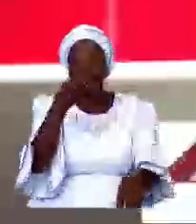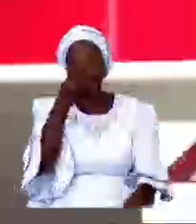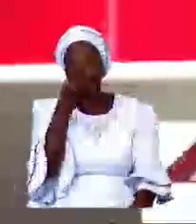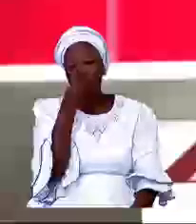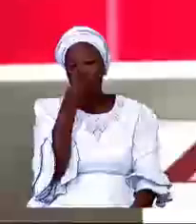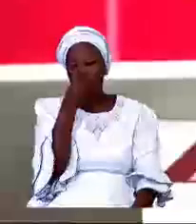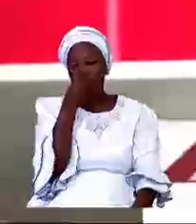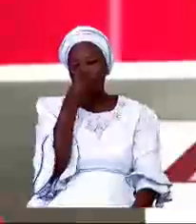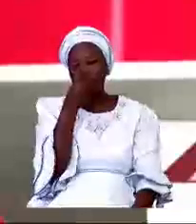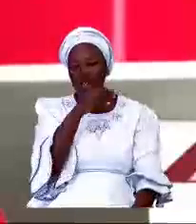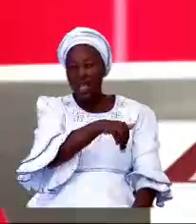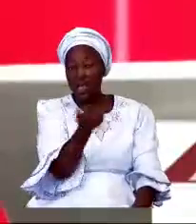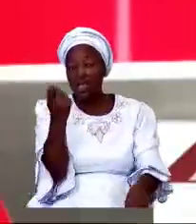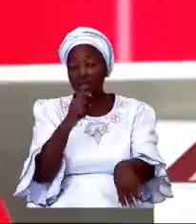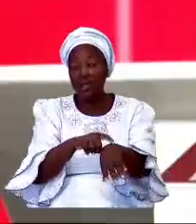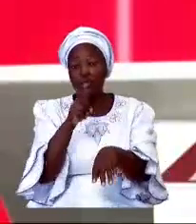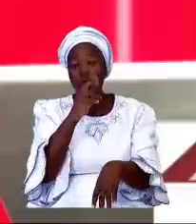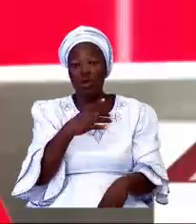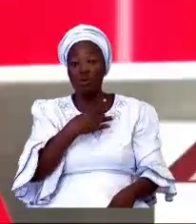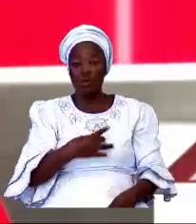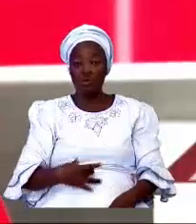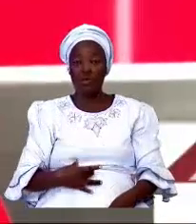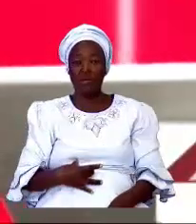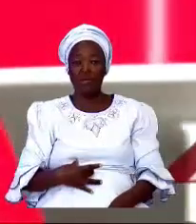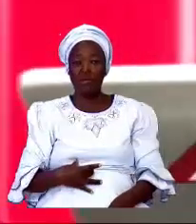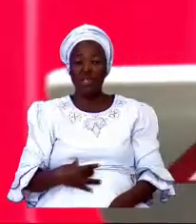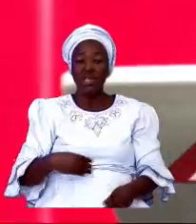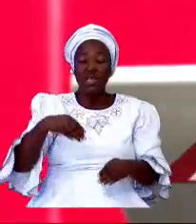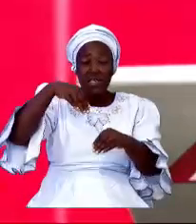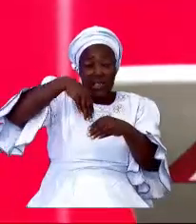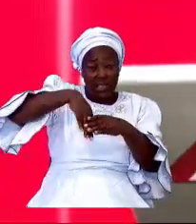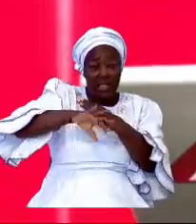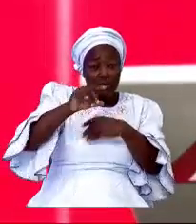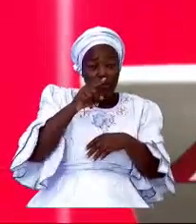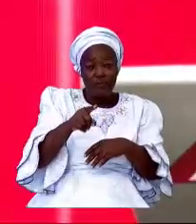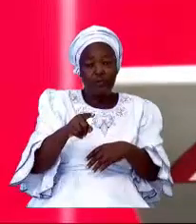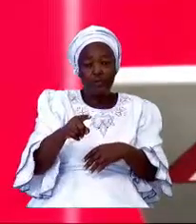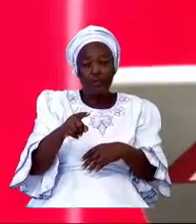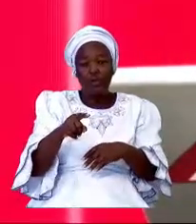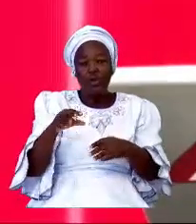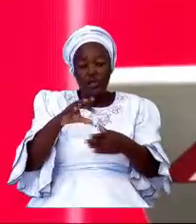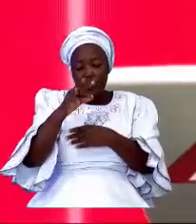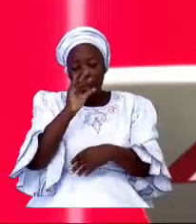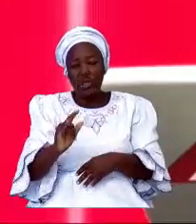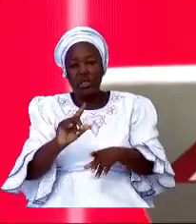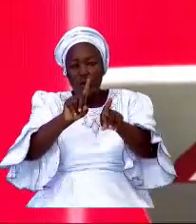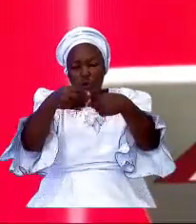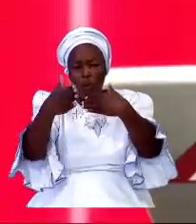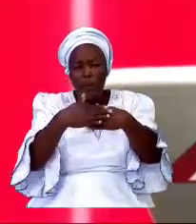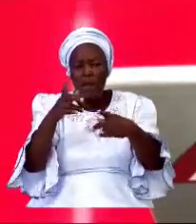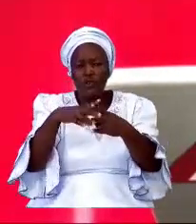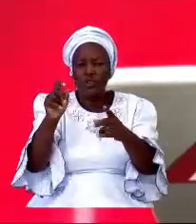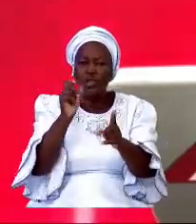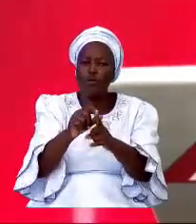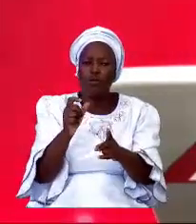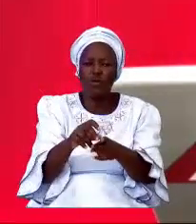my necessary food." Anytime you are hungry, internally,